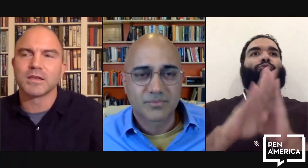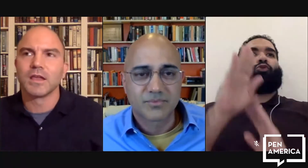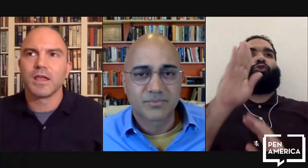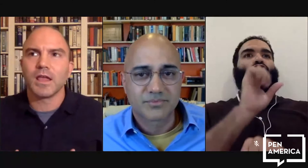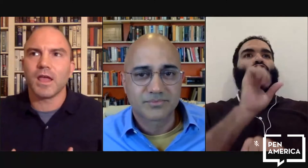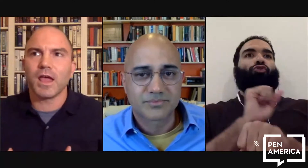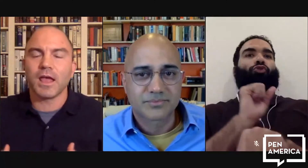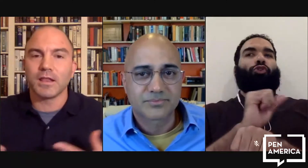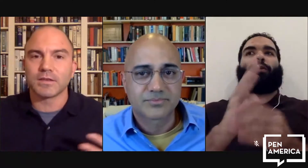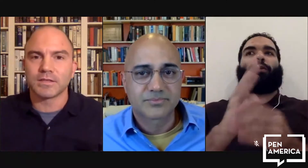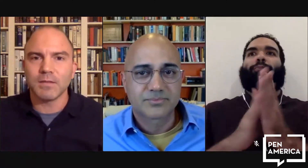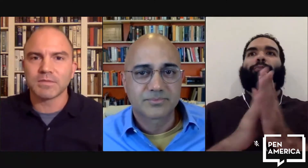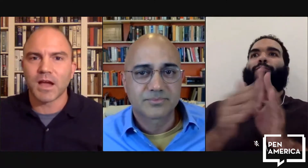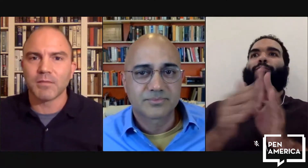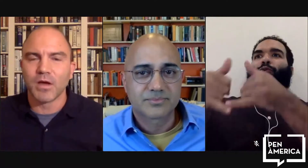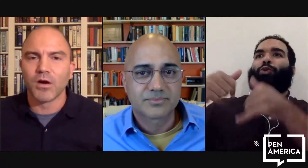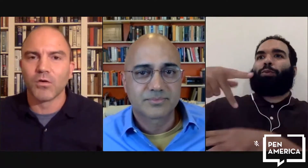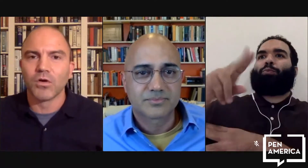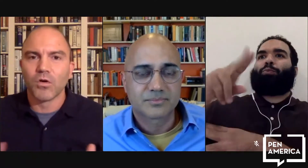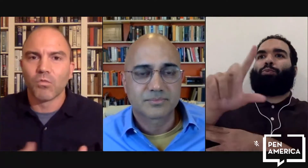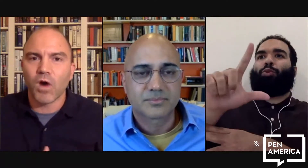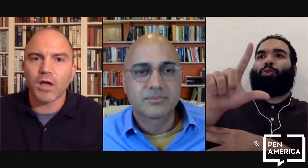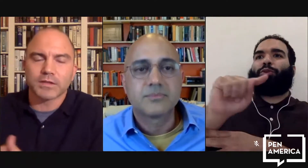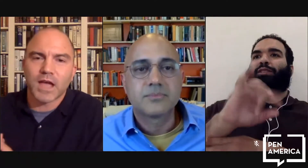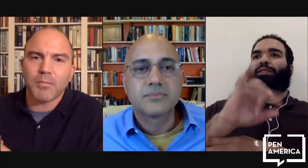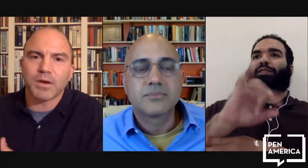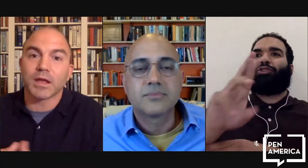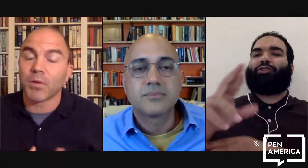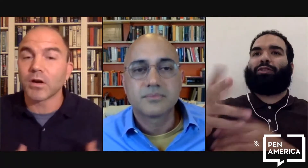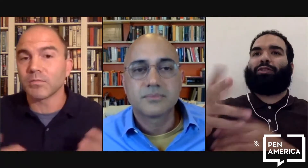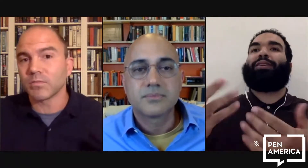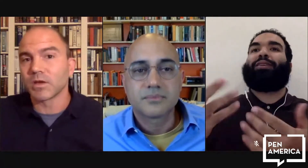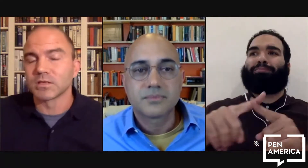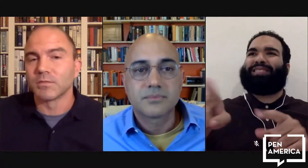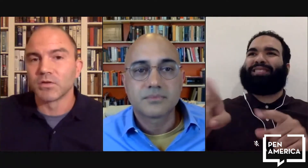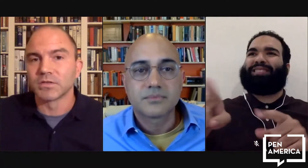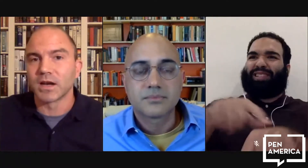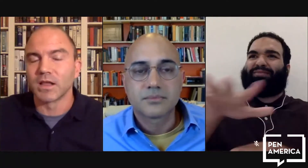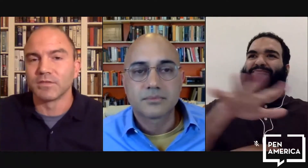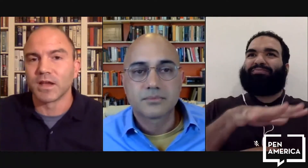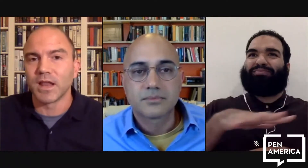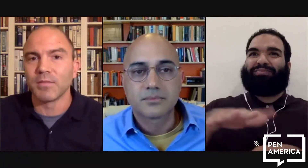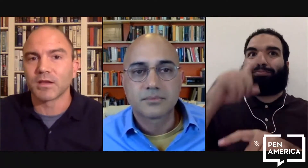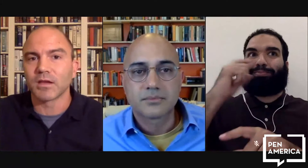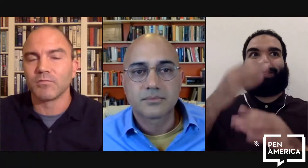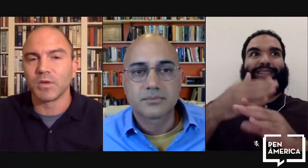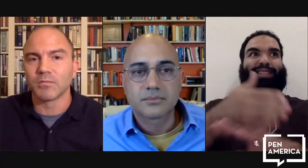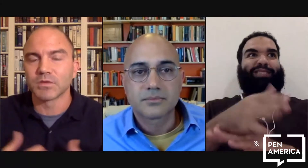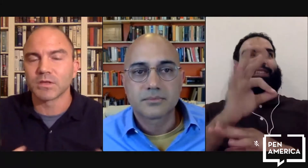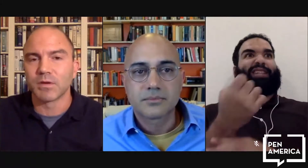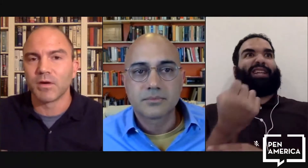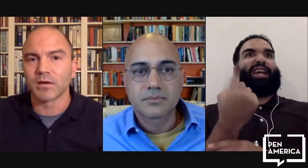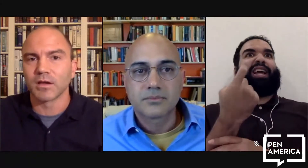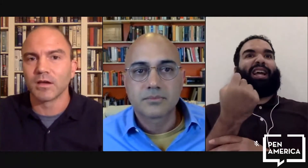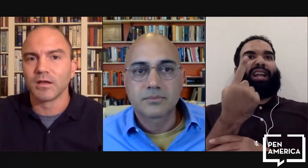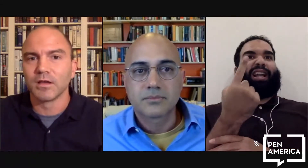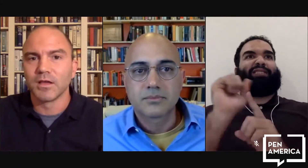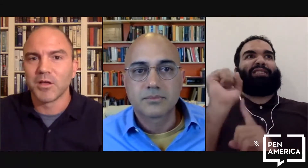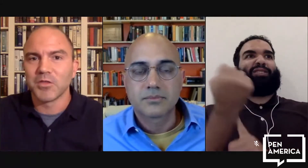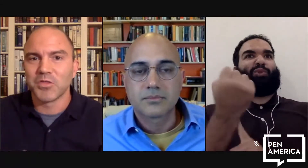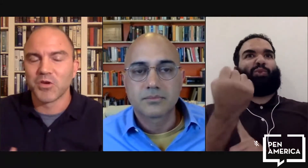Prize. And at the same time, though, while that's happening, in part because of the post 9/11 dynamic of being a Muslim in